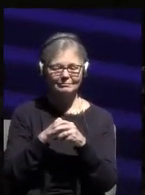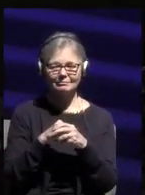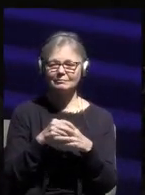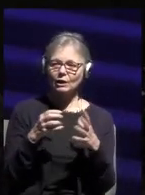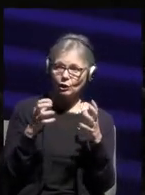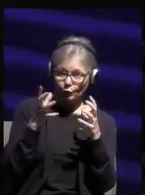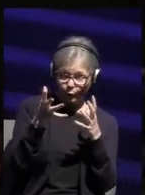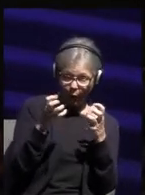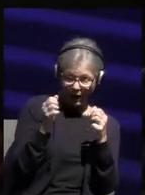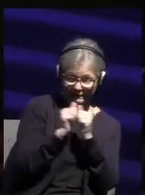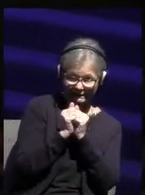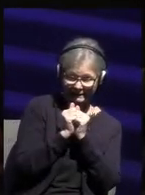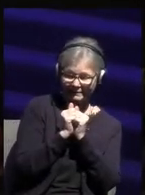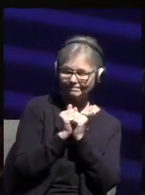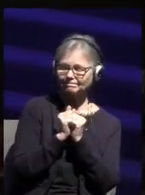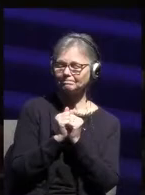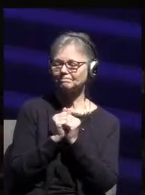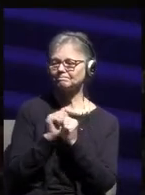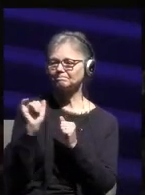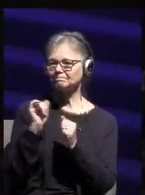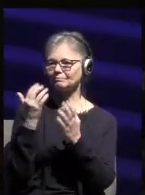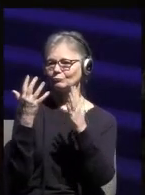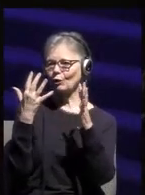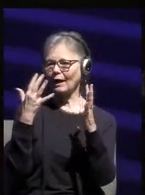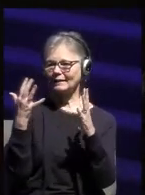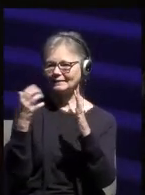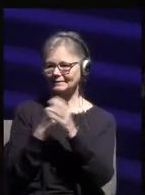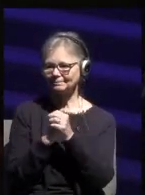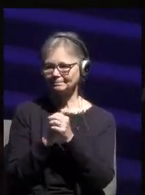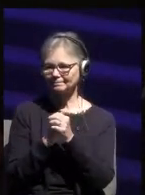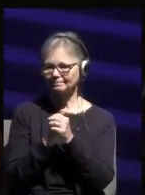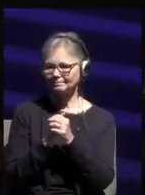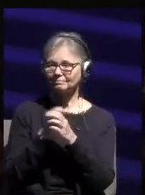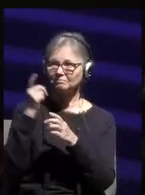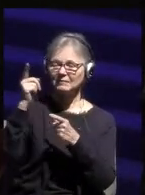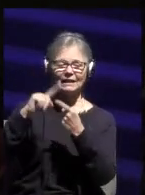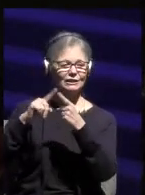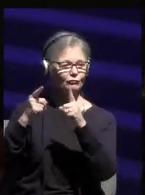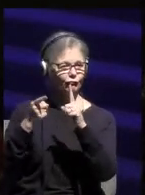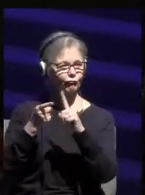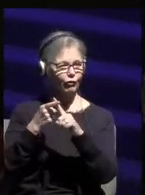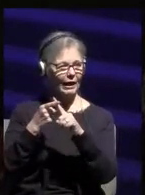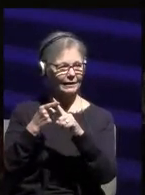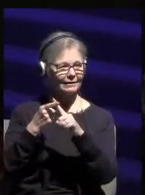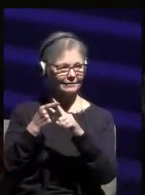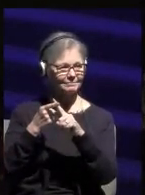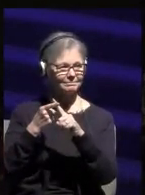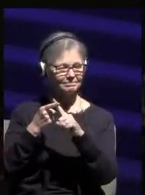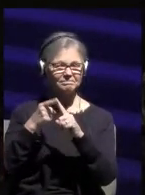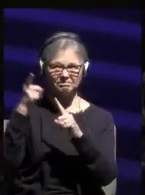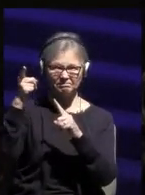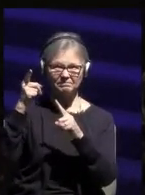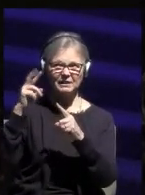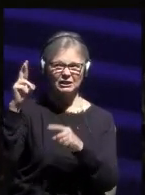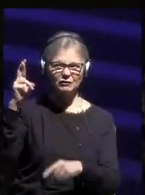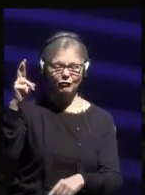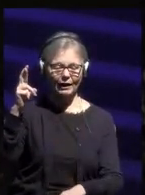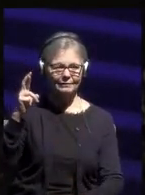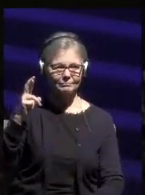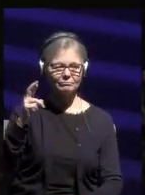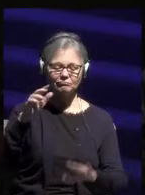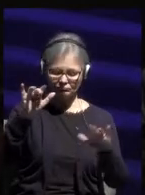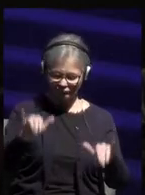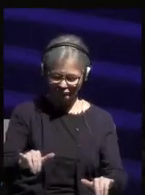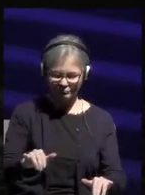give him a hand praise. Hallelujah. There is a friend. There is a friend. God bless you. You